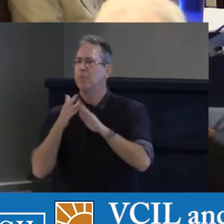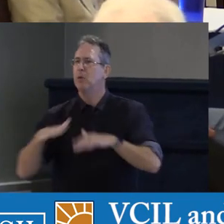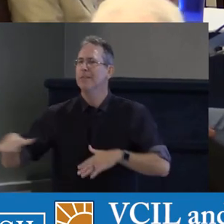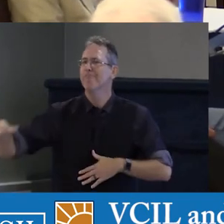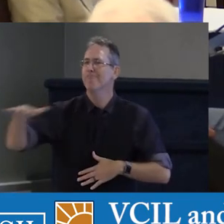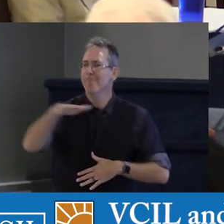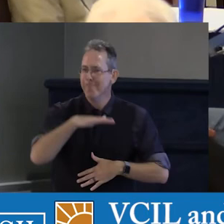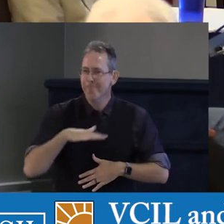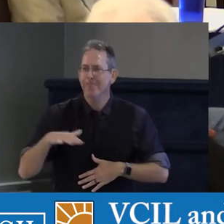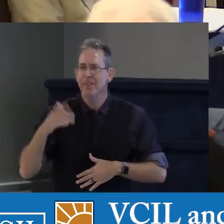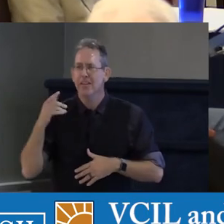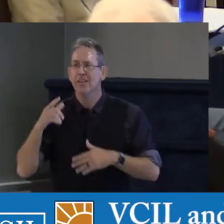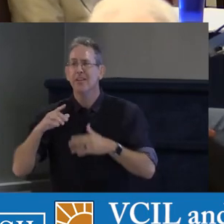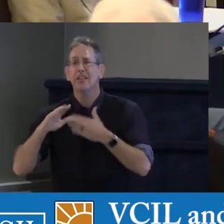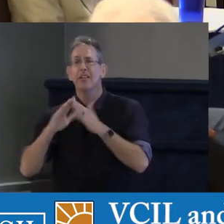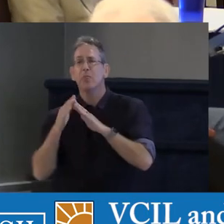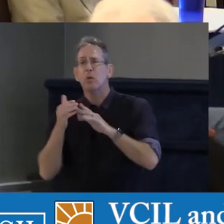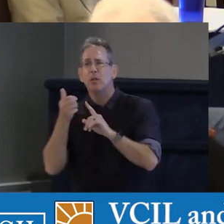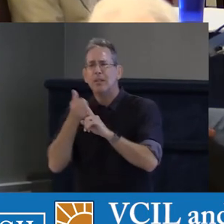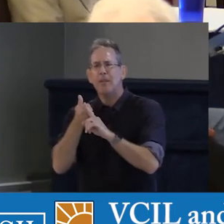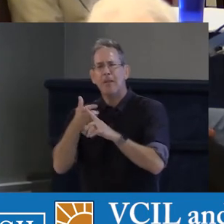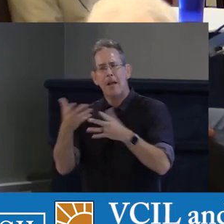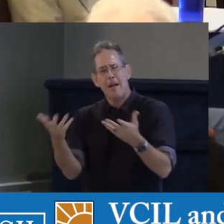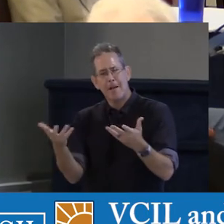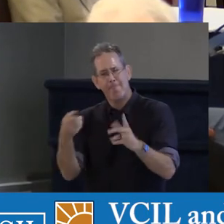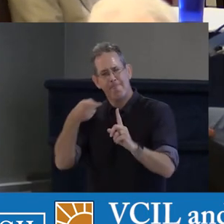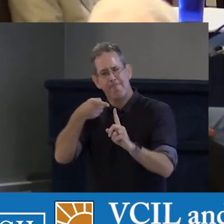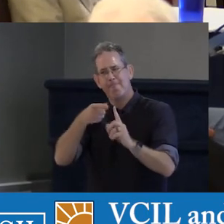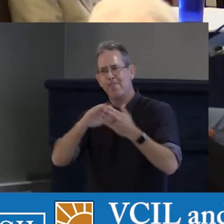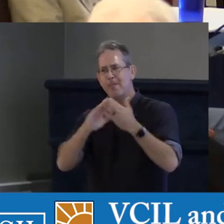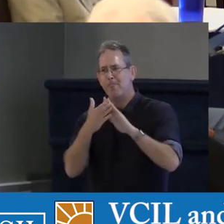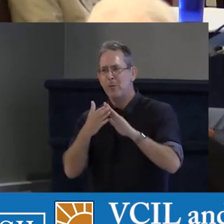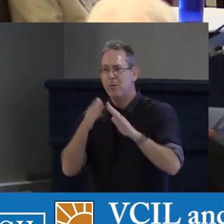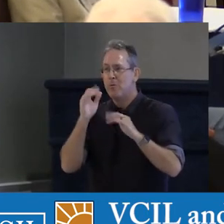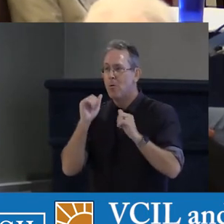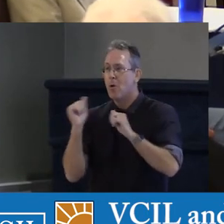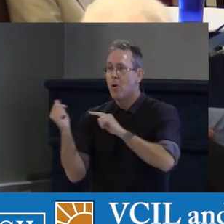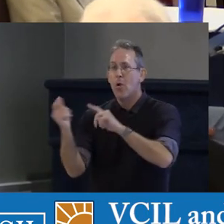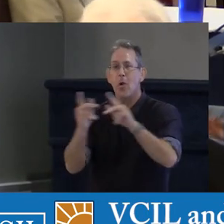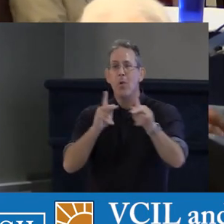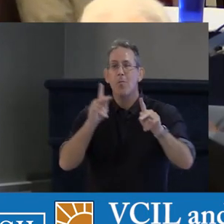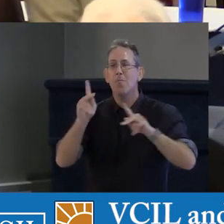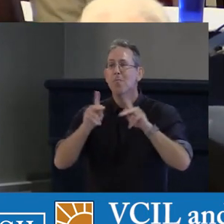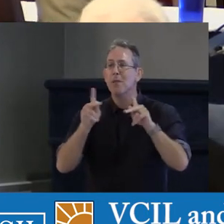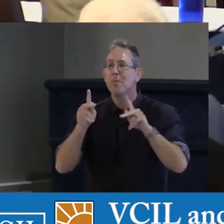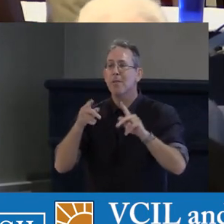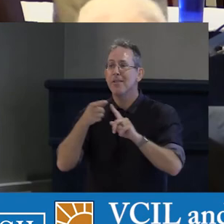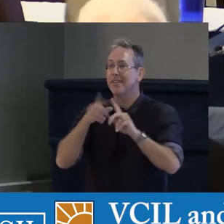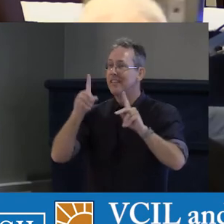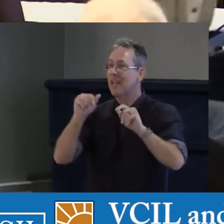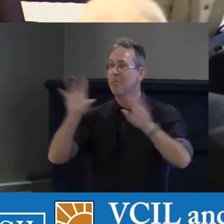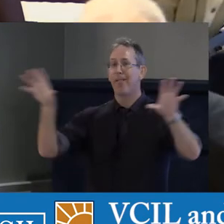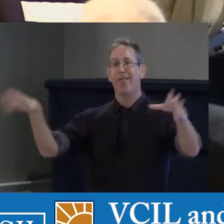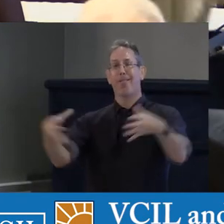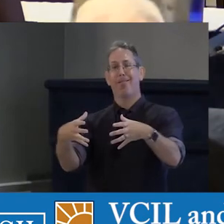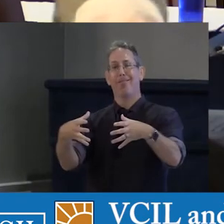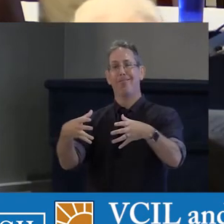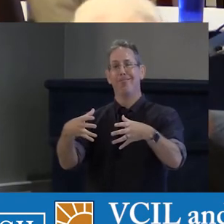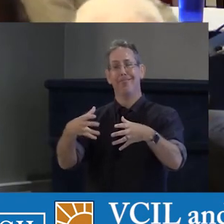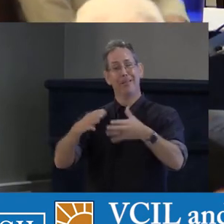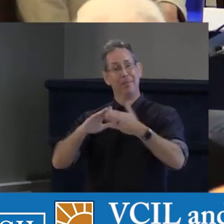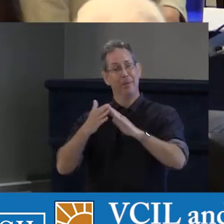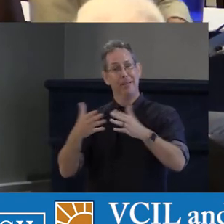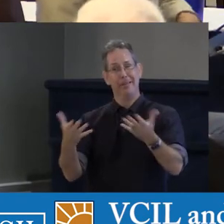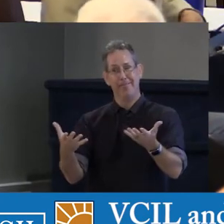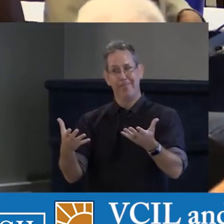is something, you know, writ large. We think all the people around that have disabilities, but it's also, I think, meaningful